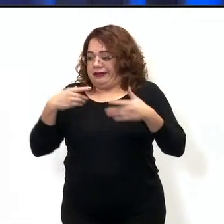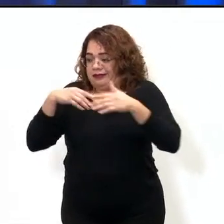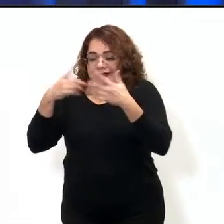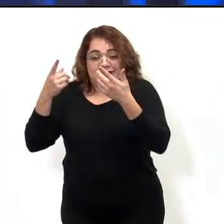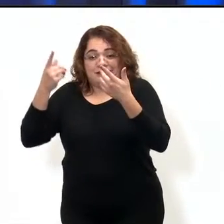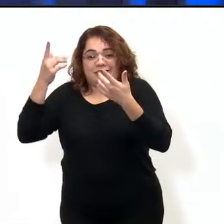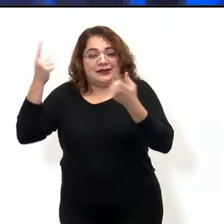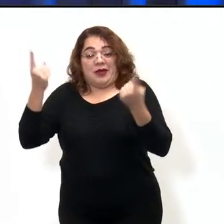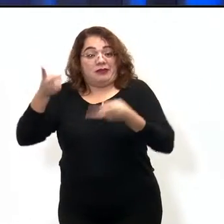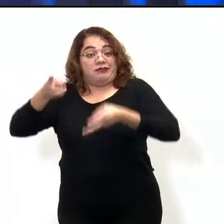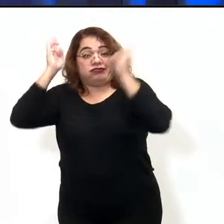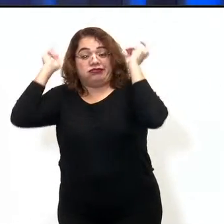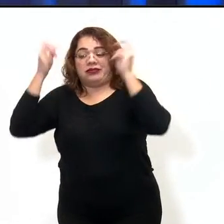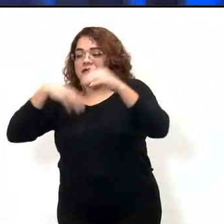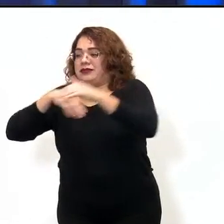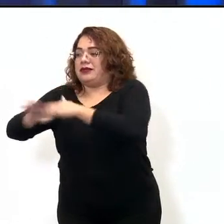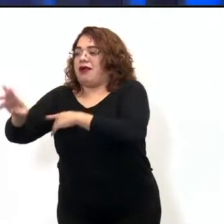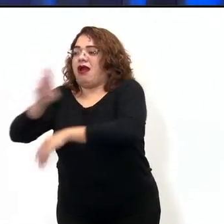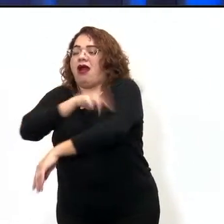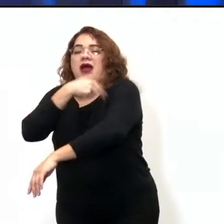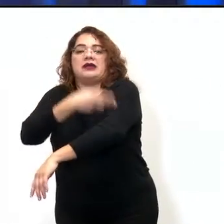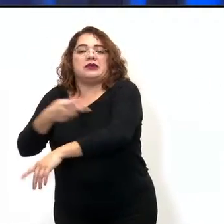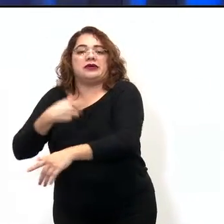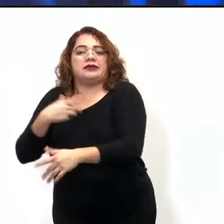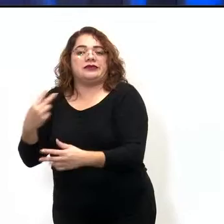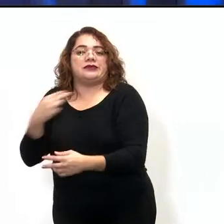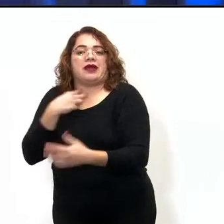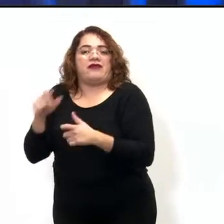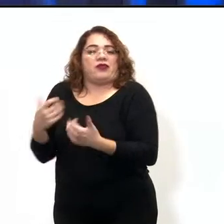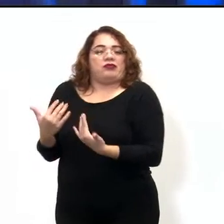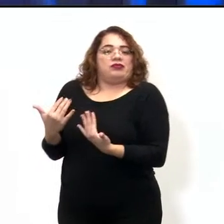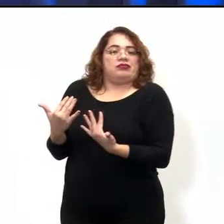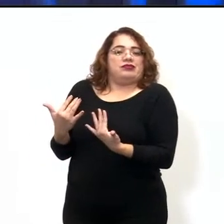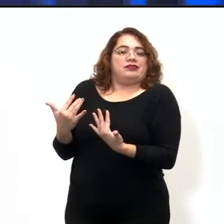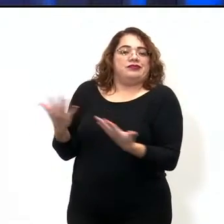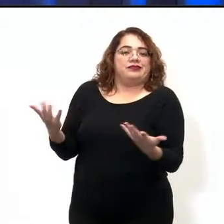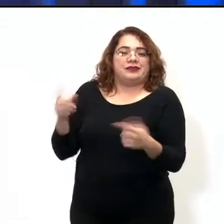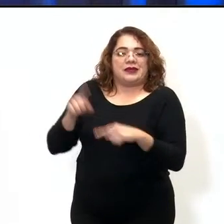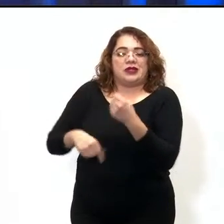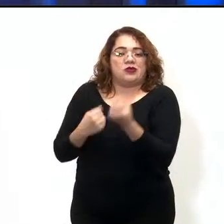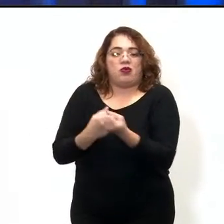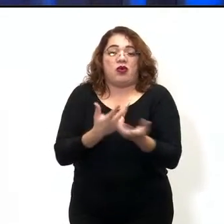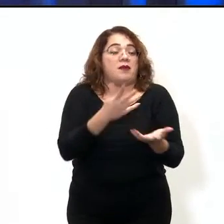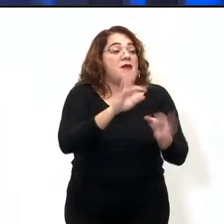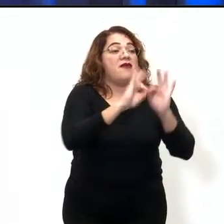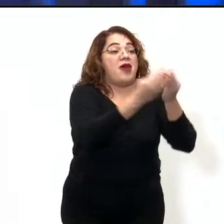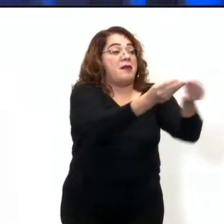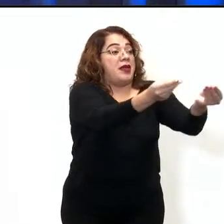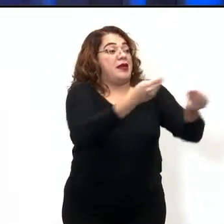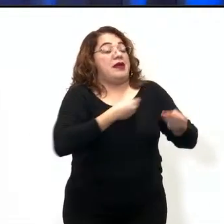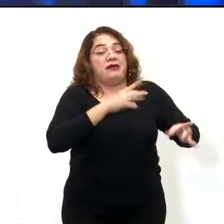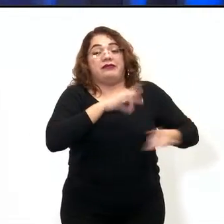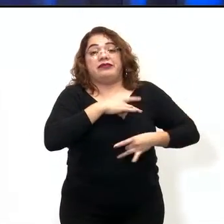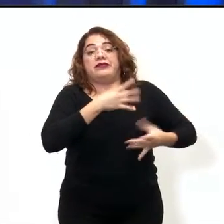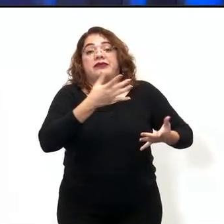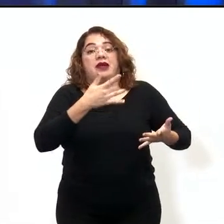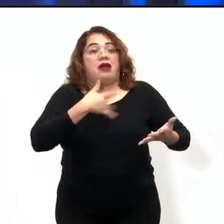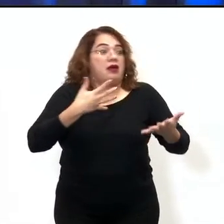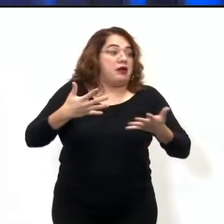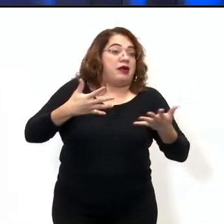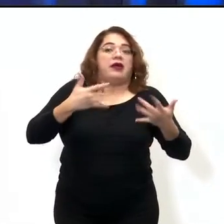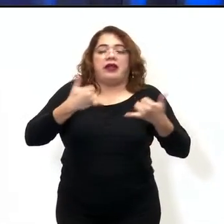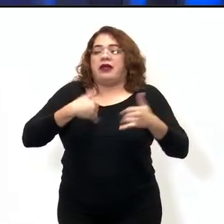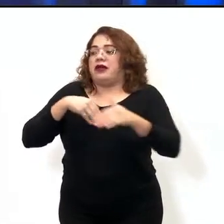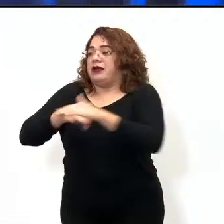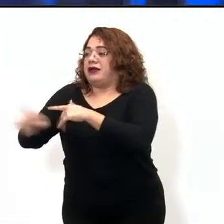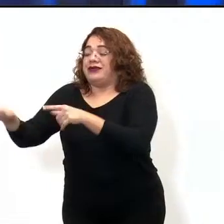available. And so we'll continue to do everything we can to support our Long Beach area hospitals. And we are,